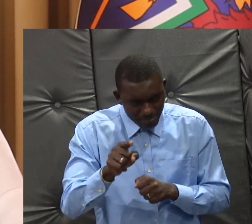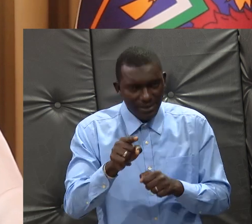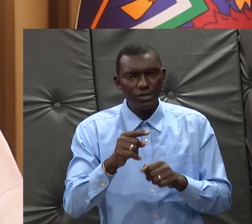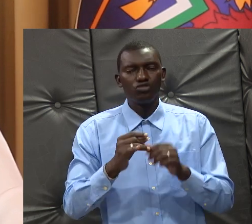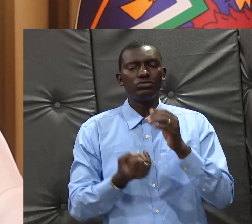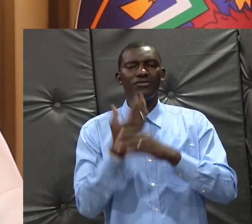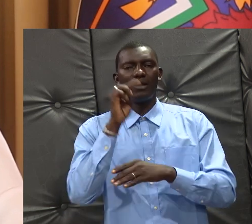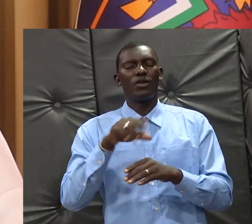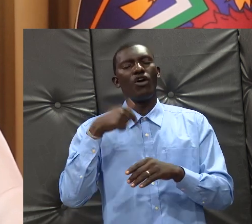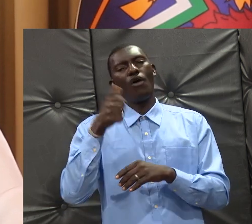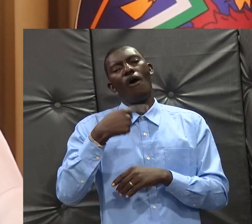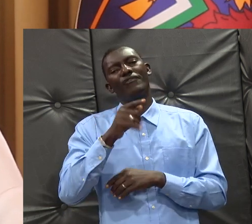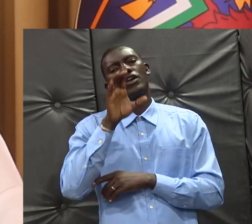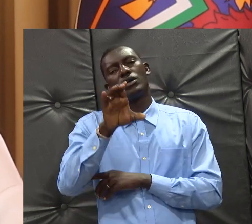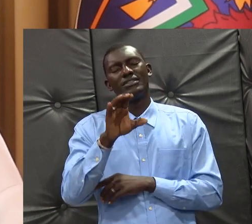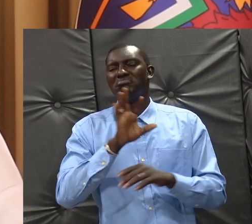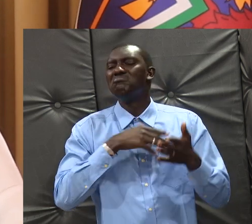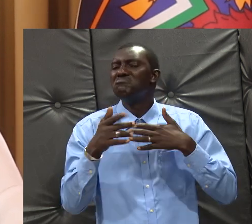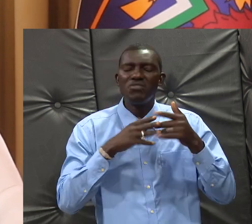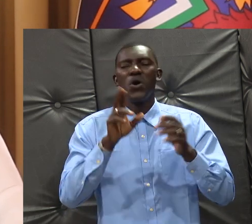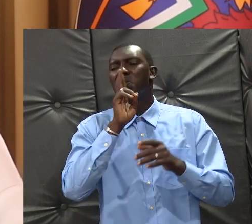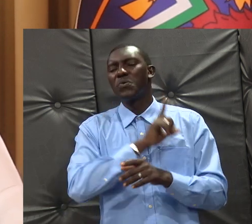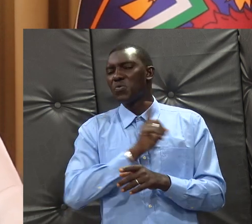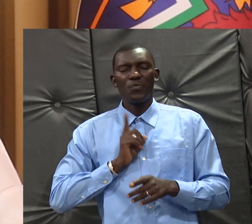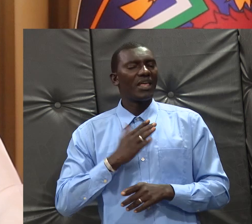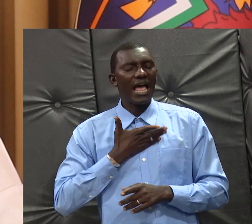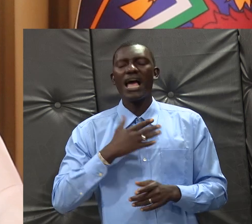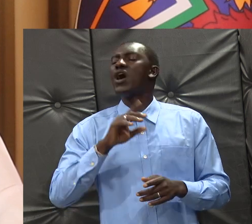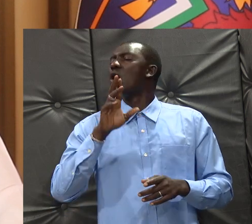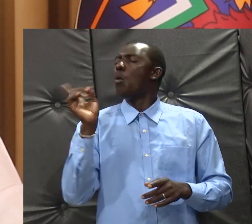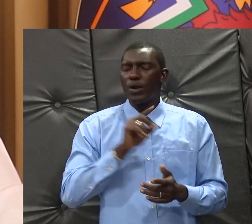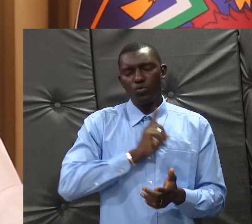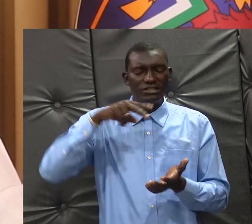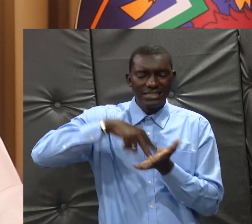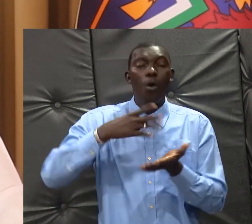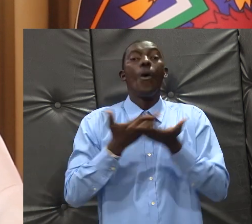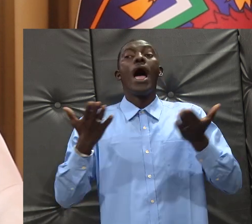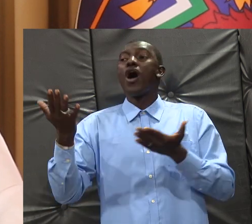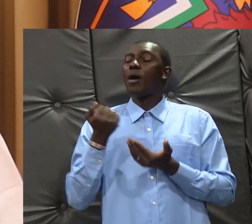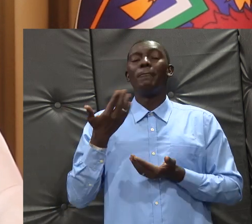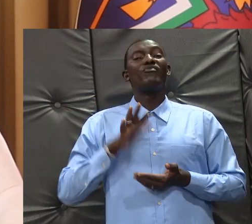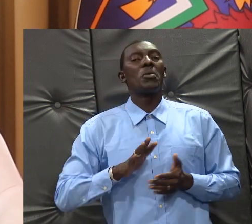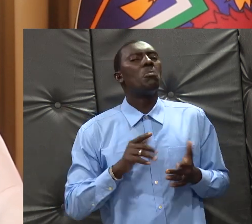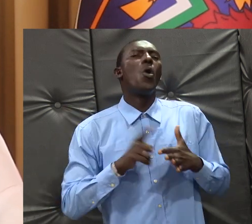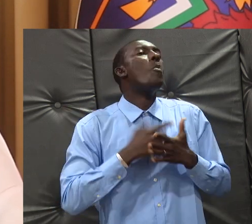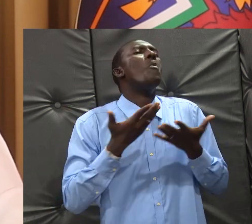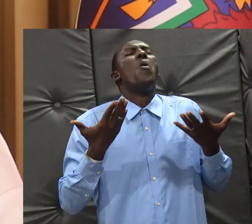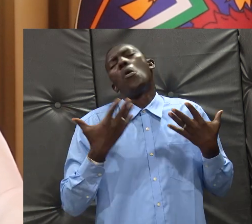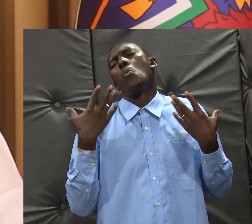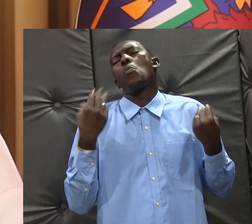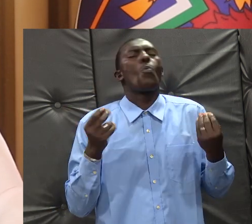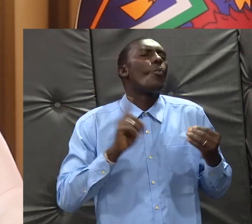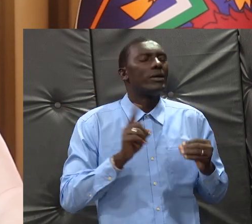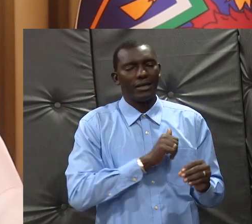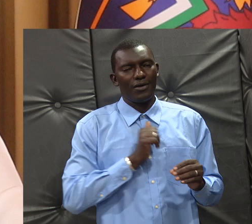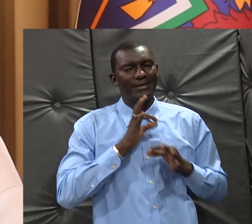the Christian community to maintain the discipline, tolerance, and selfless service they are known for, and